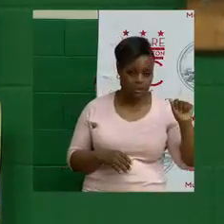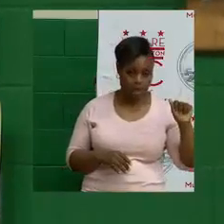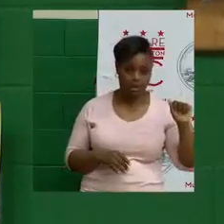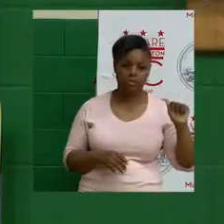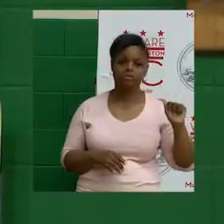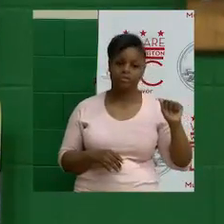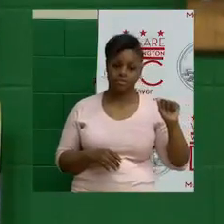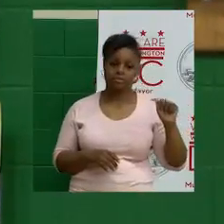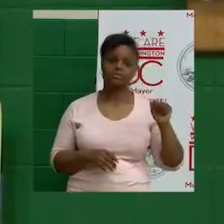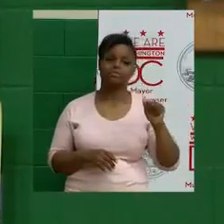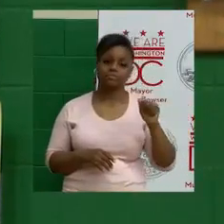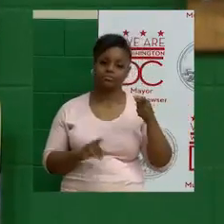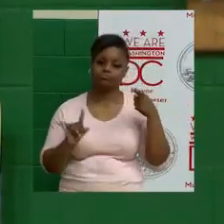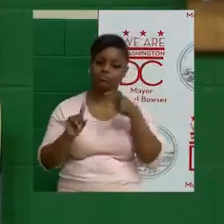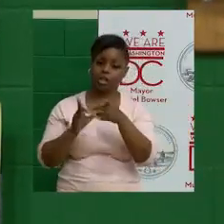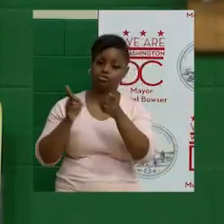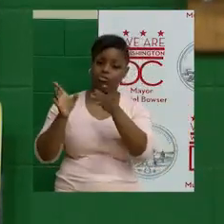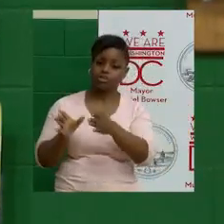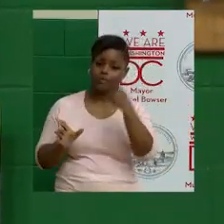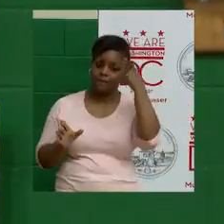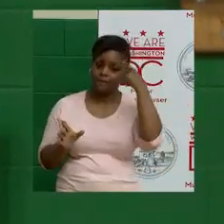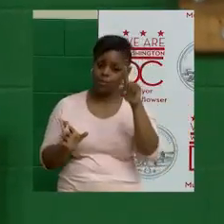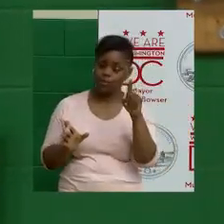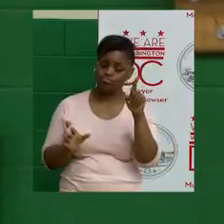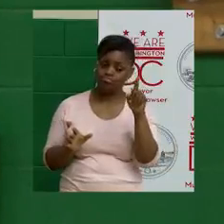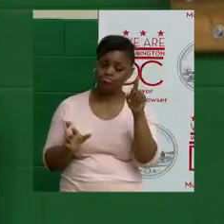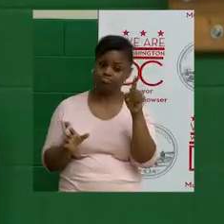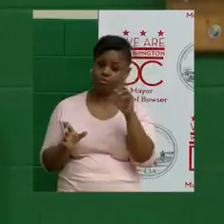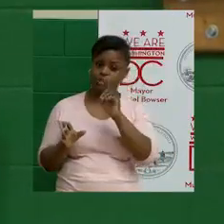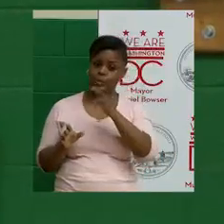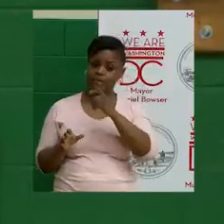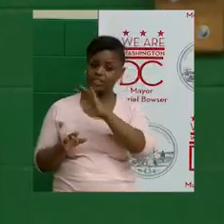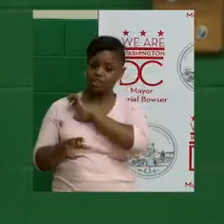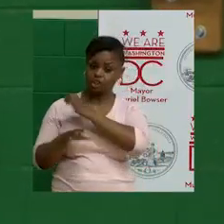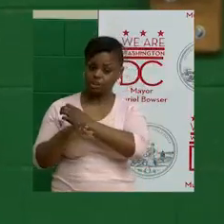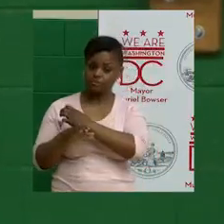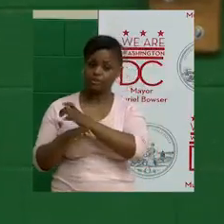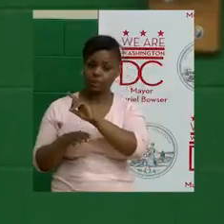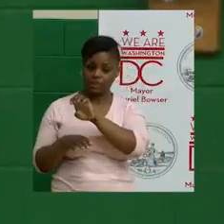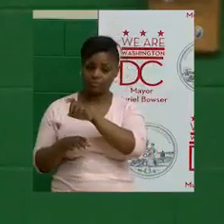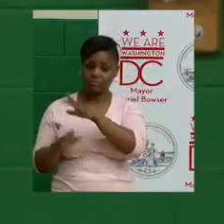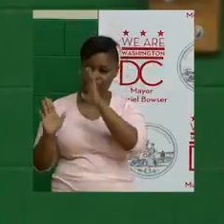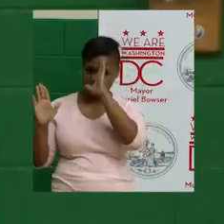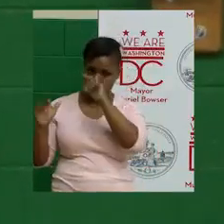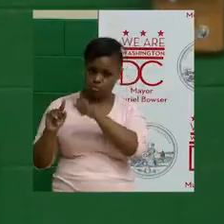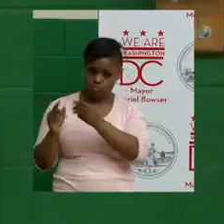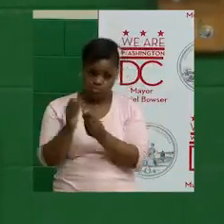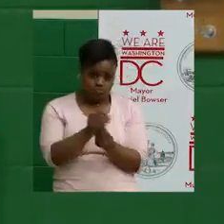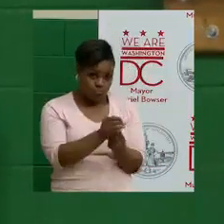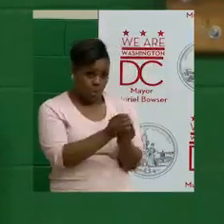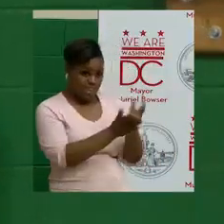director of the Department of Energy and Environment, that he looks forward to swimming in the Anacostia in a few short years.